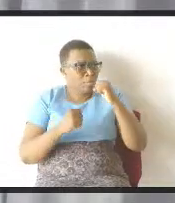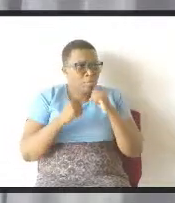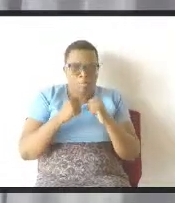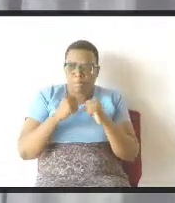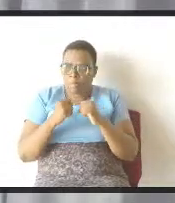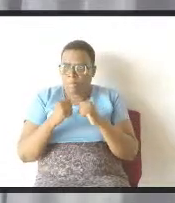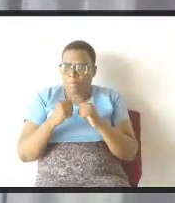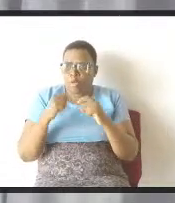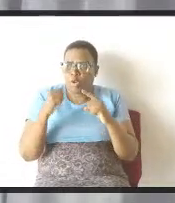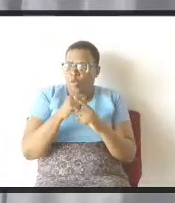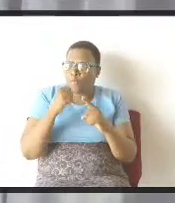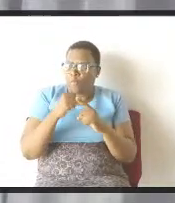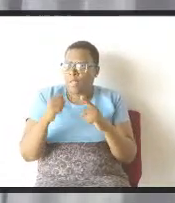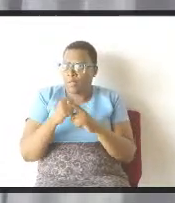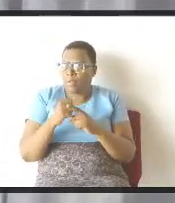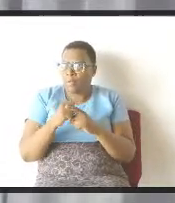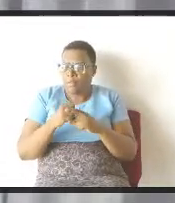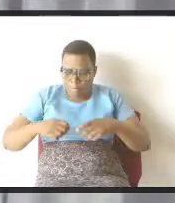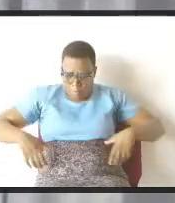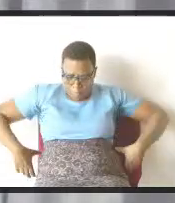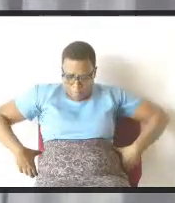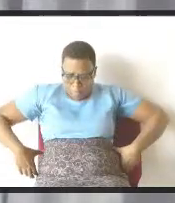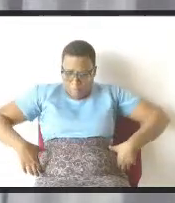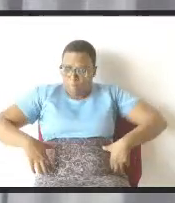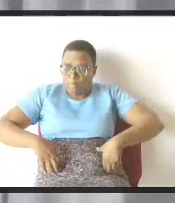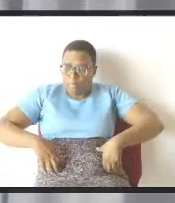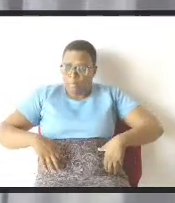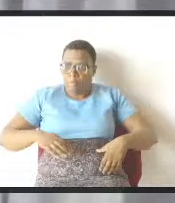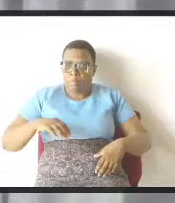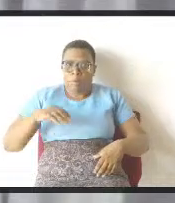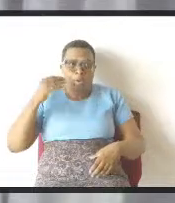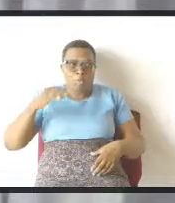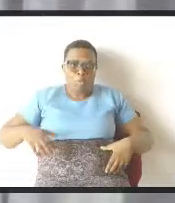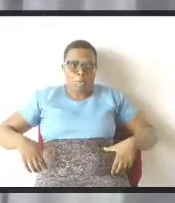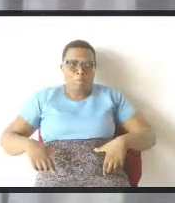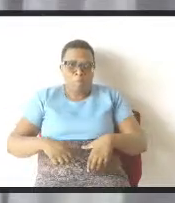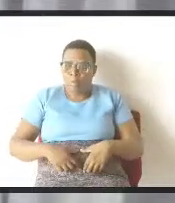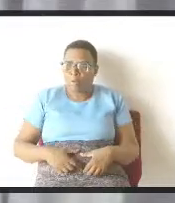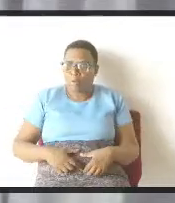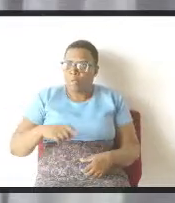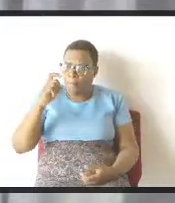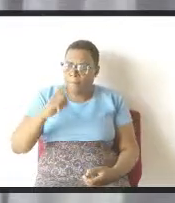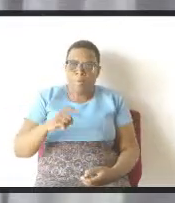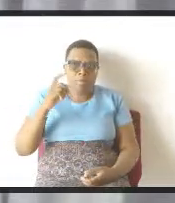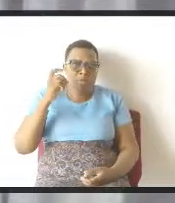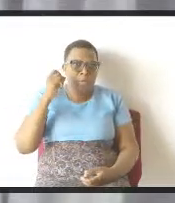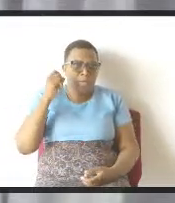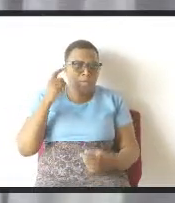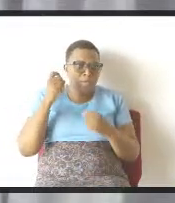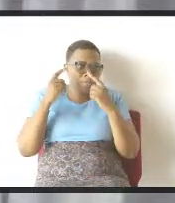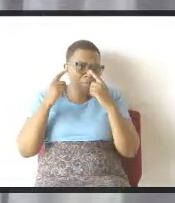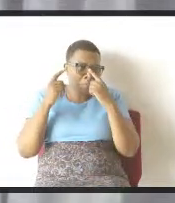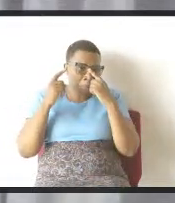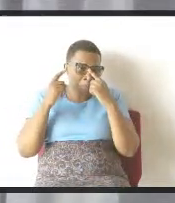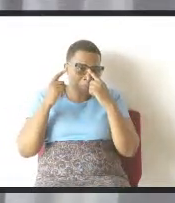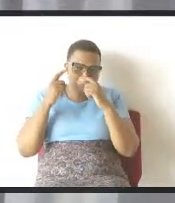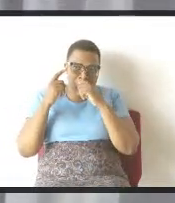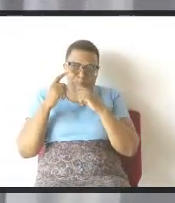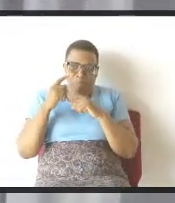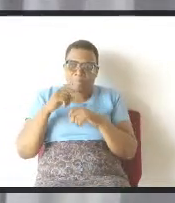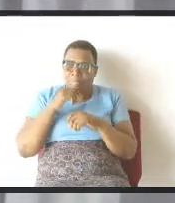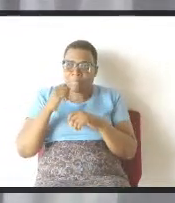to fight for the championship belt, you have to understand that you are not shadow